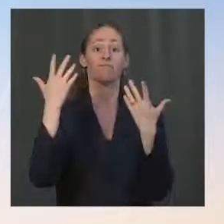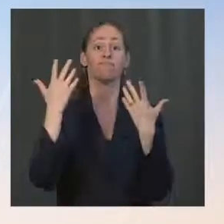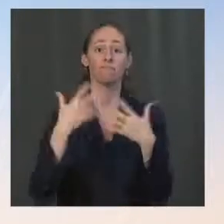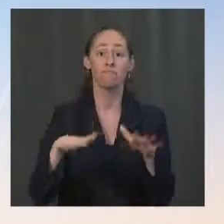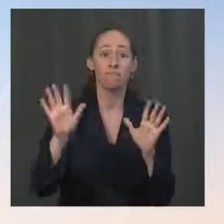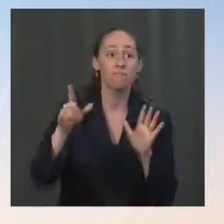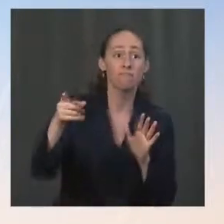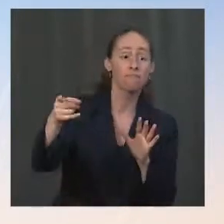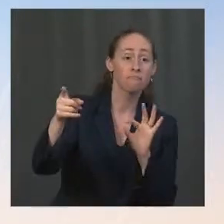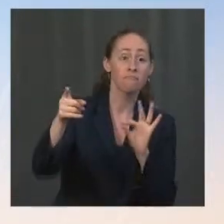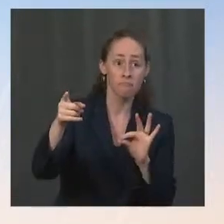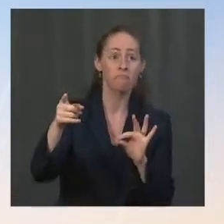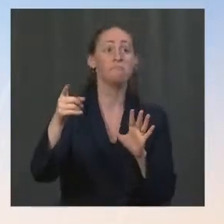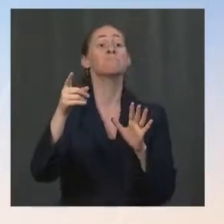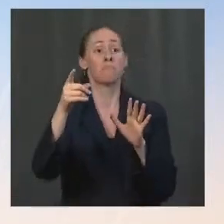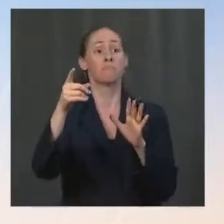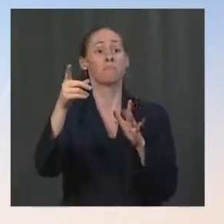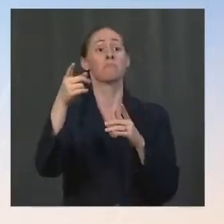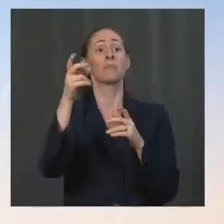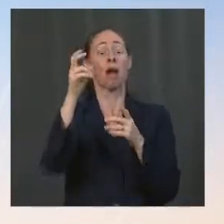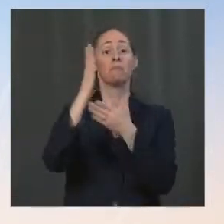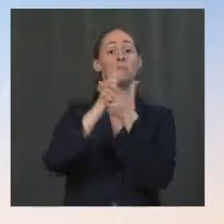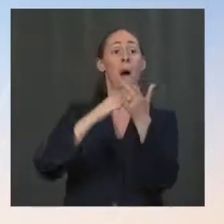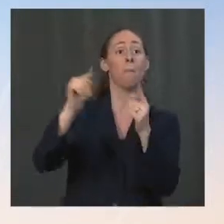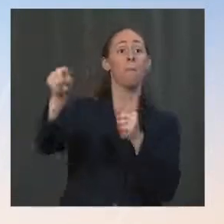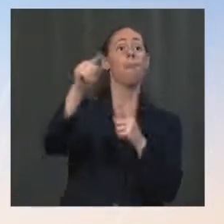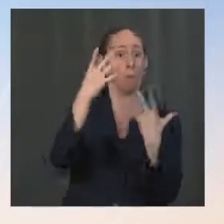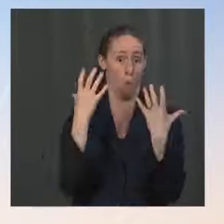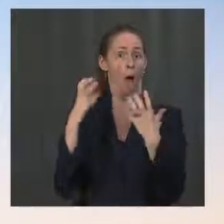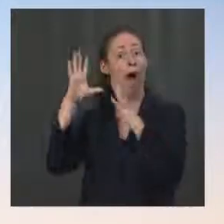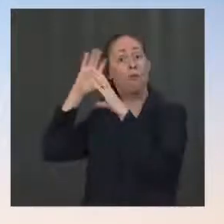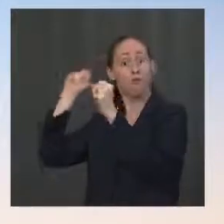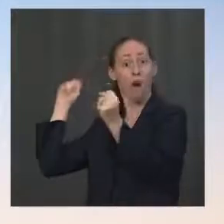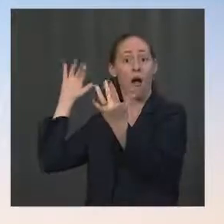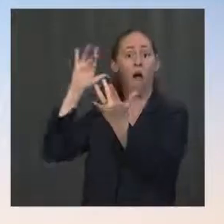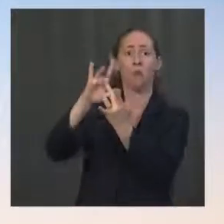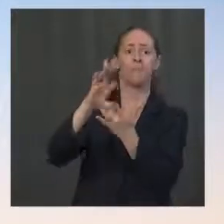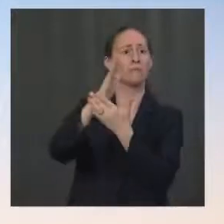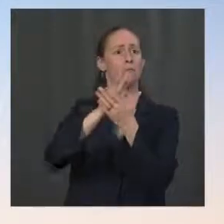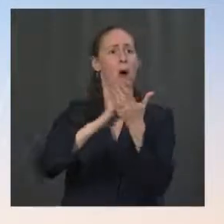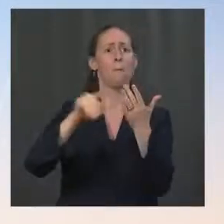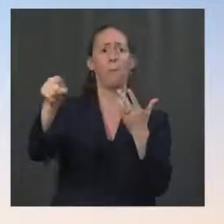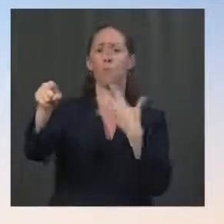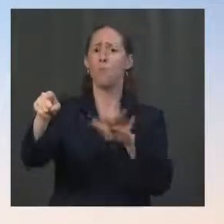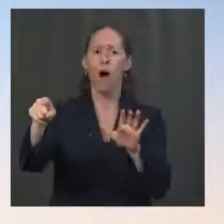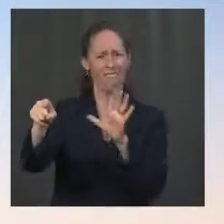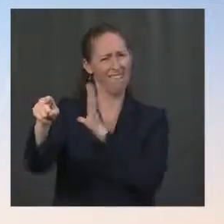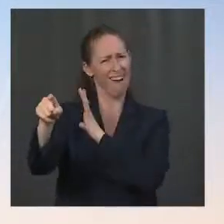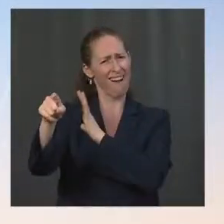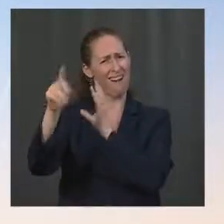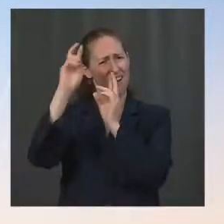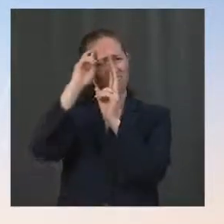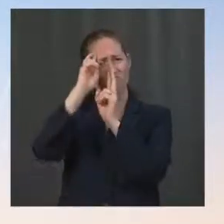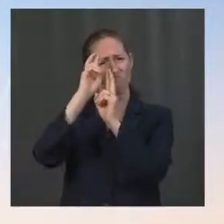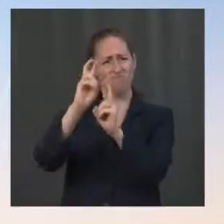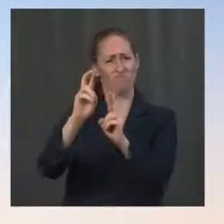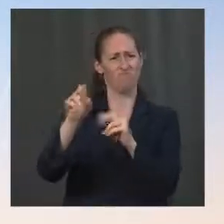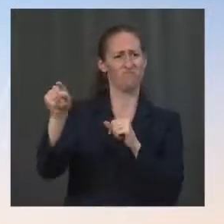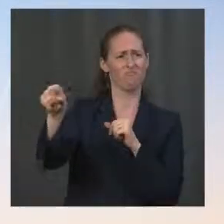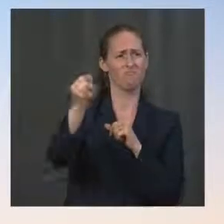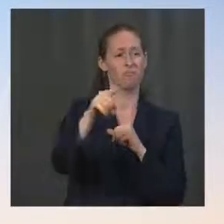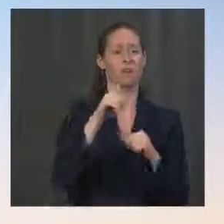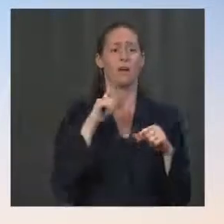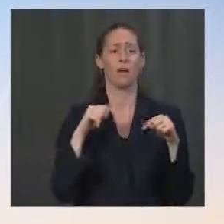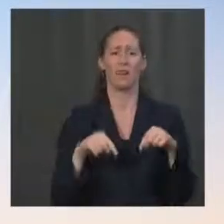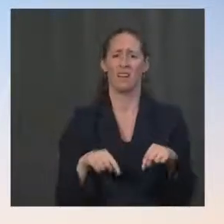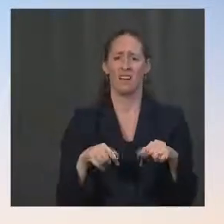prepared to receive a call from the President of the United States. And I think it's important to note that this may be the worst day of their lives, and they